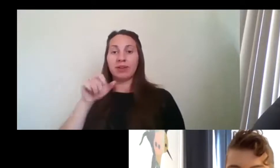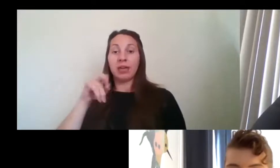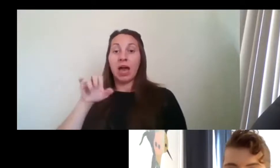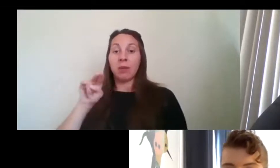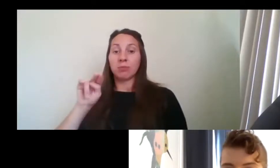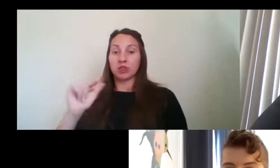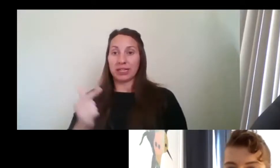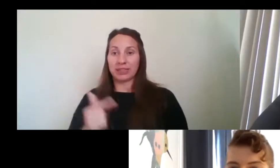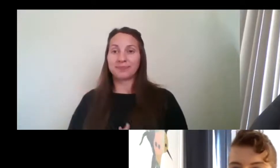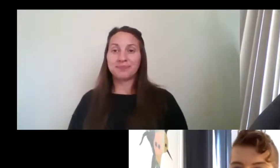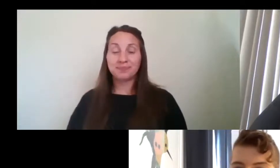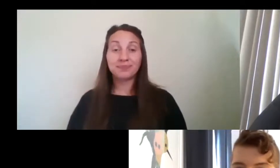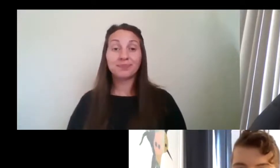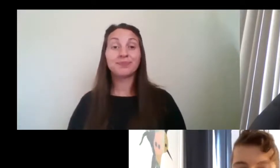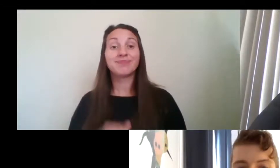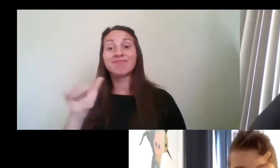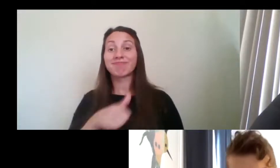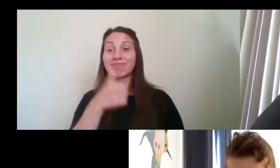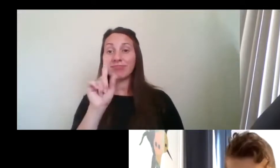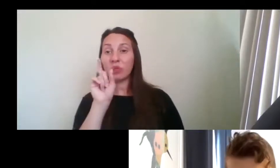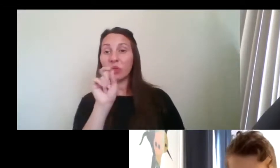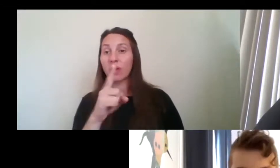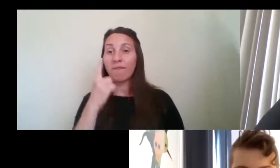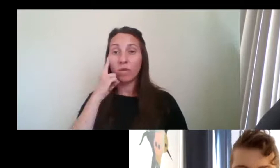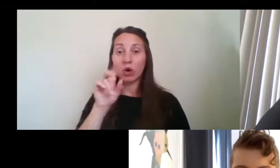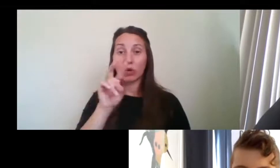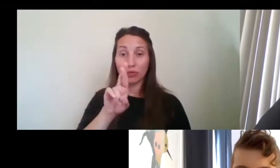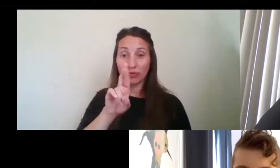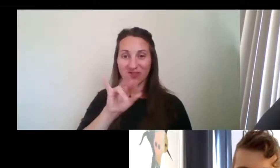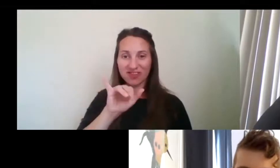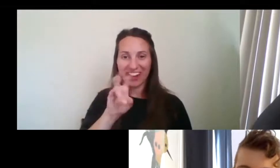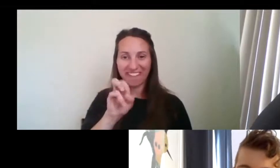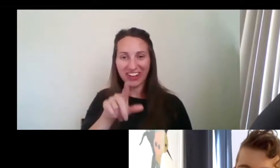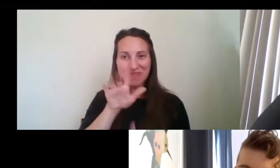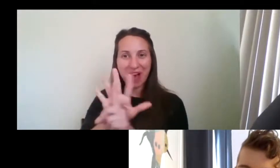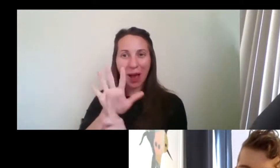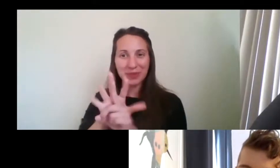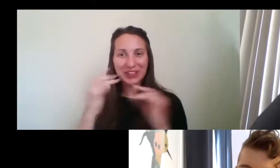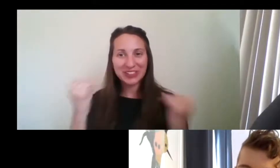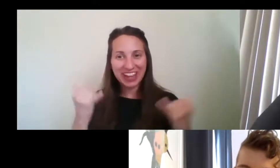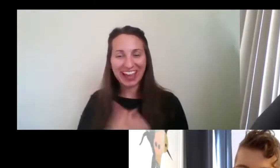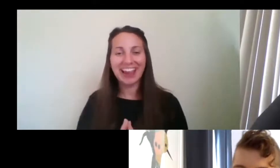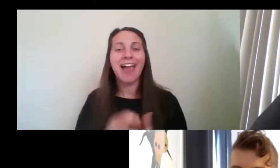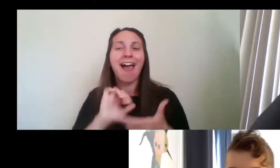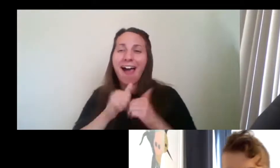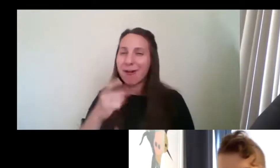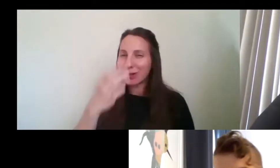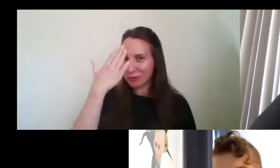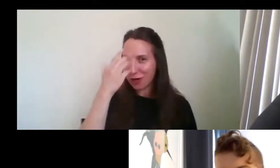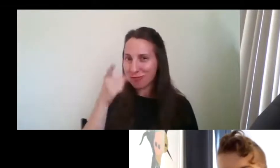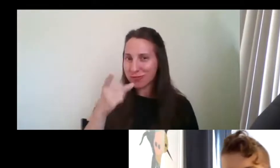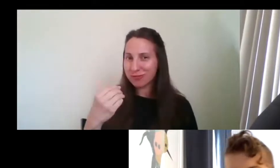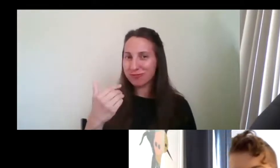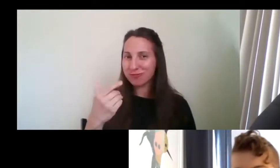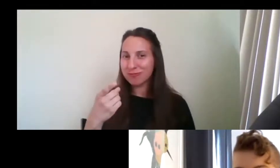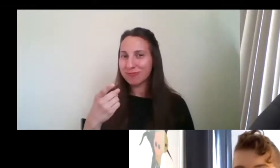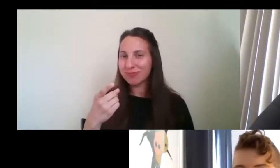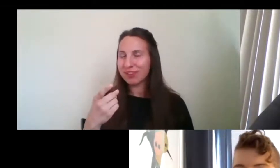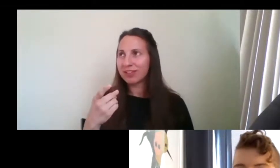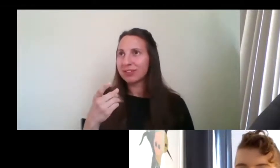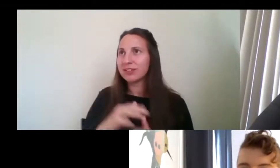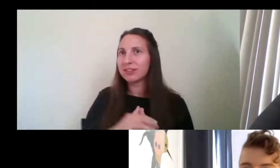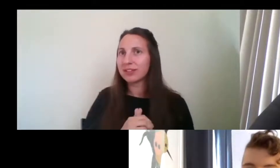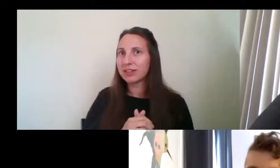Okay, another question for River. Wow, you are popular today. How do you know you have talked enough people that